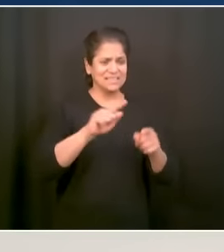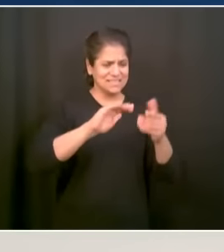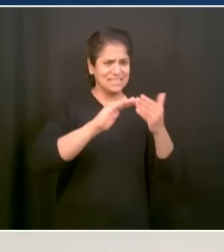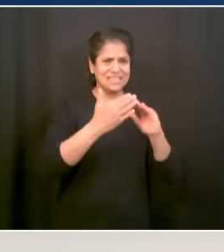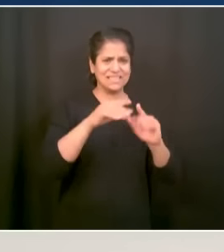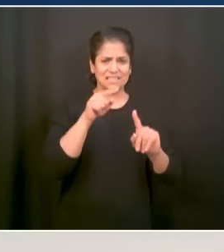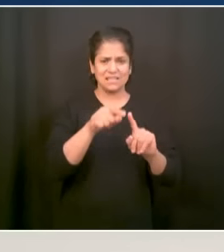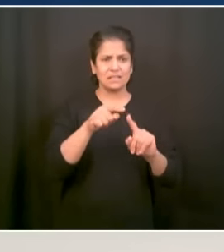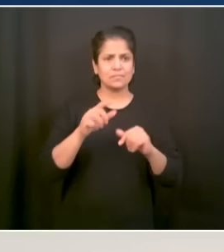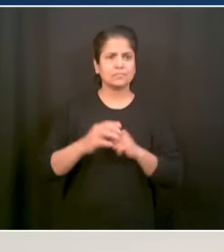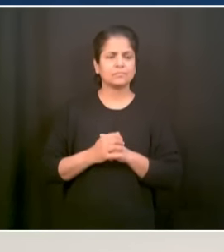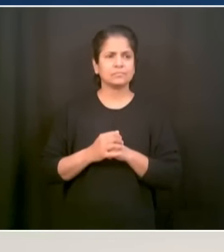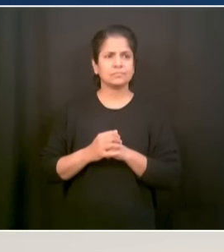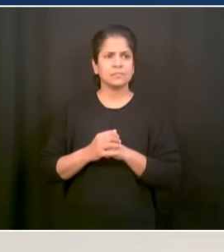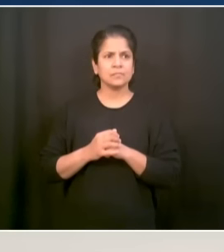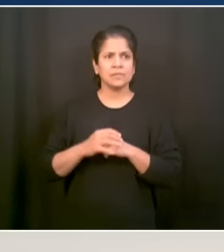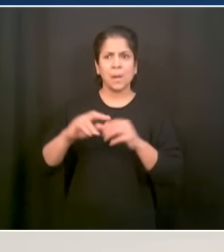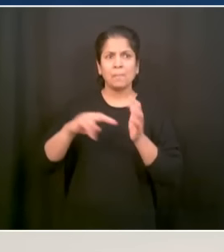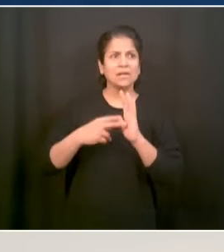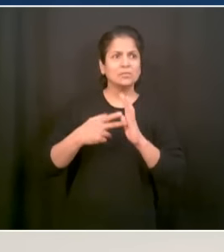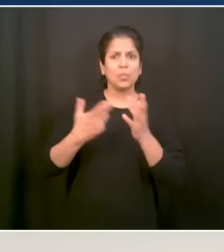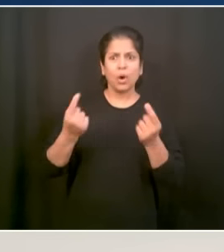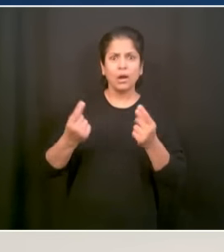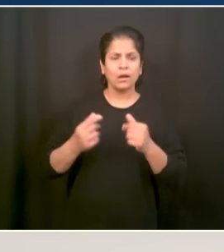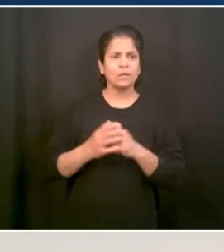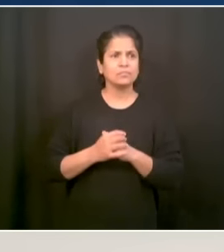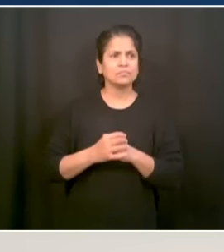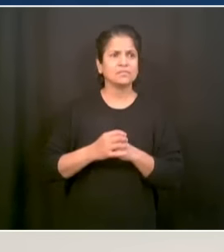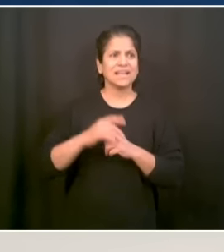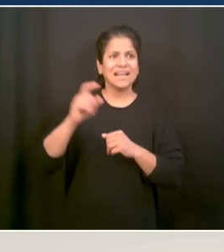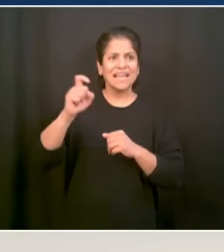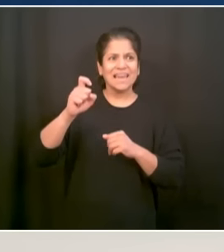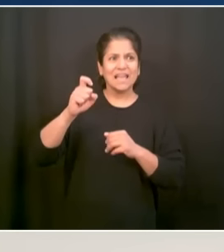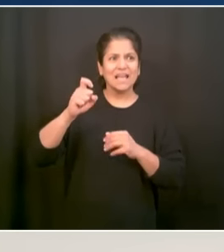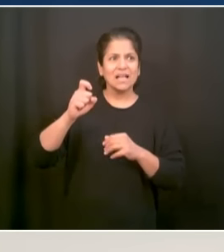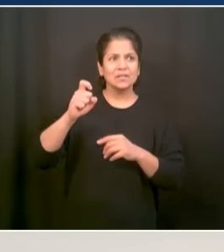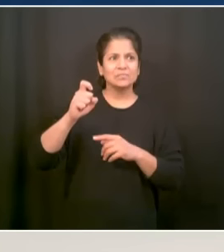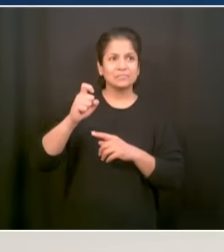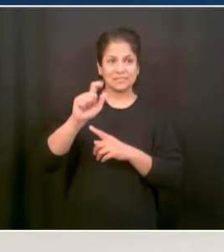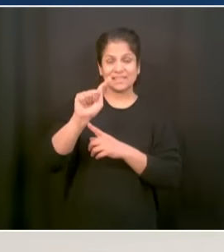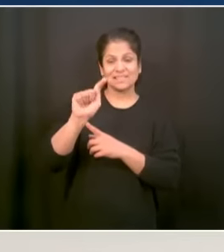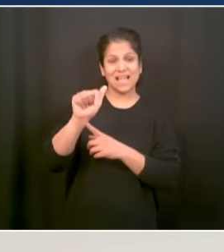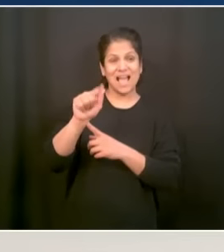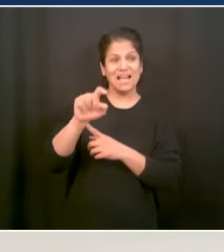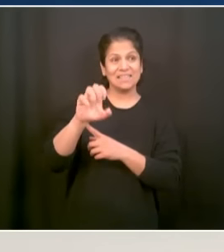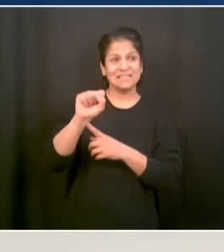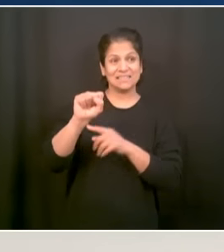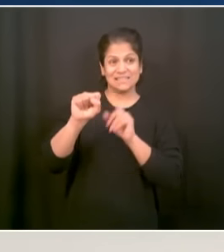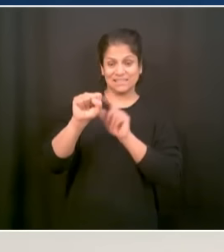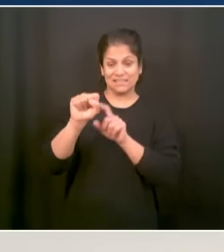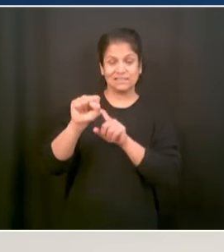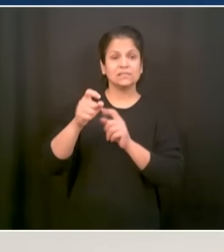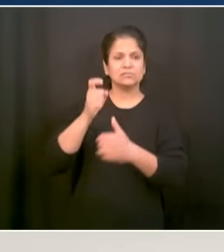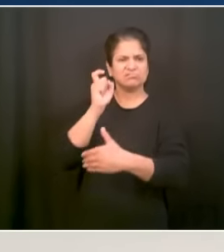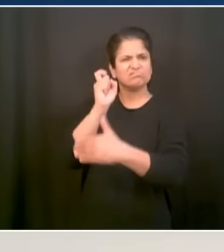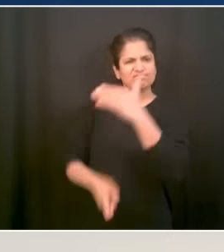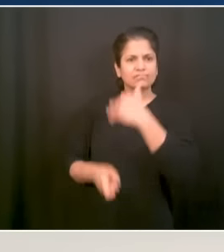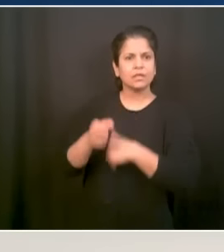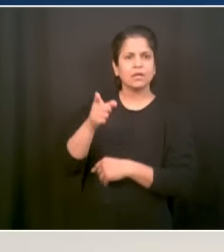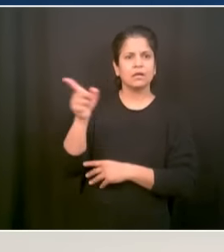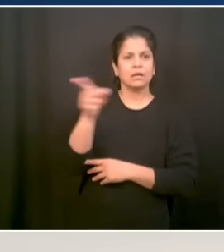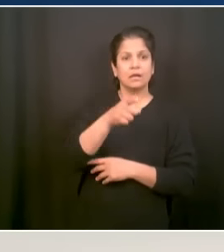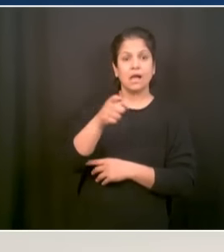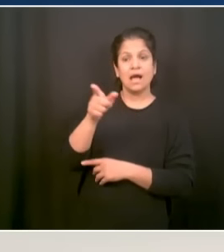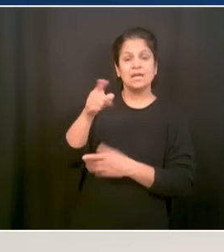to tax the richest New Yorkers and most profitable corporations. This is the wealthiest city in the wealthiest country in the history of the